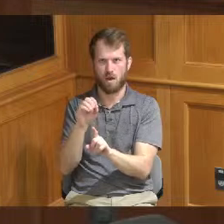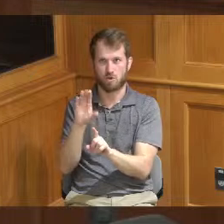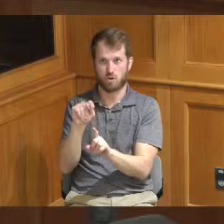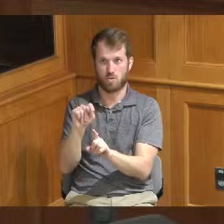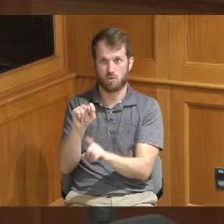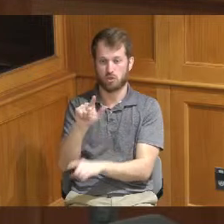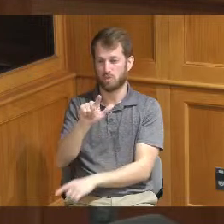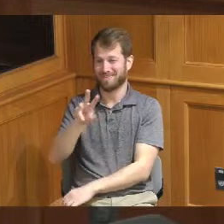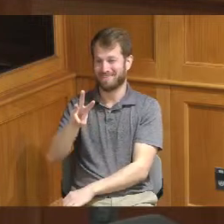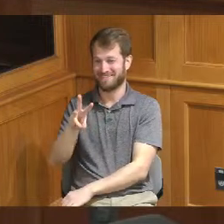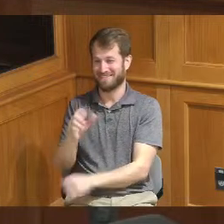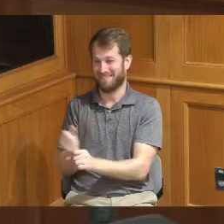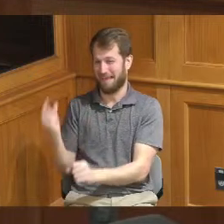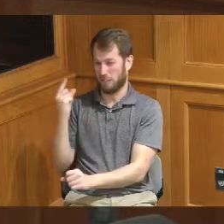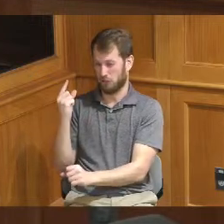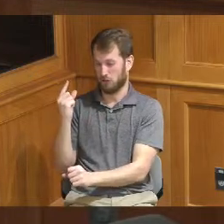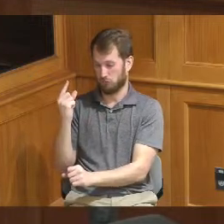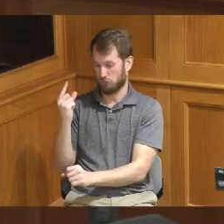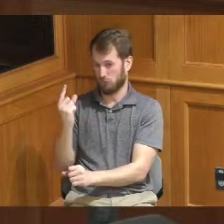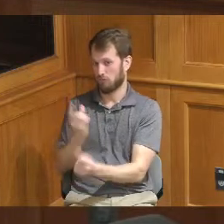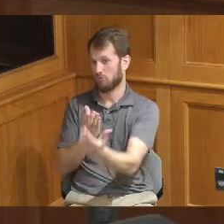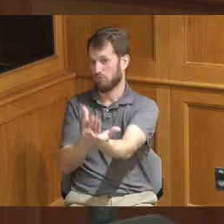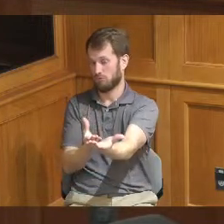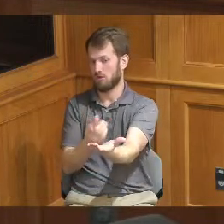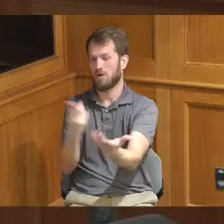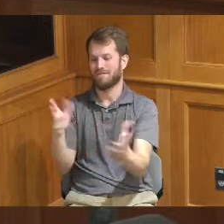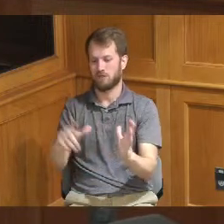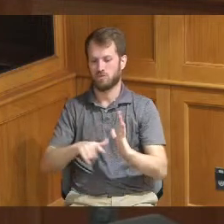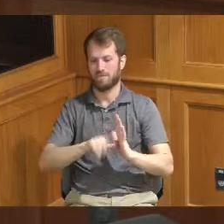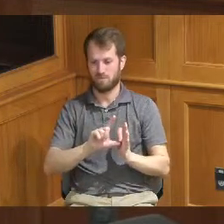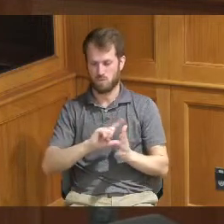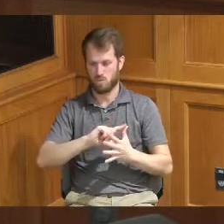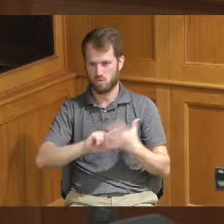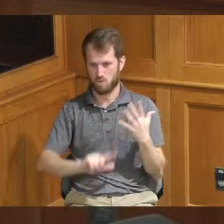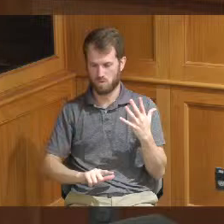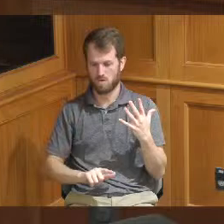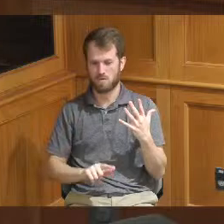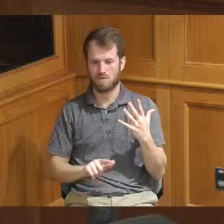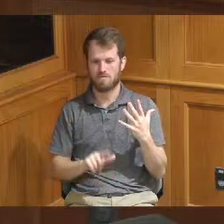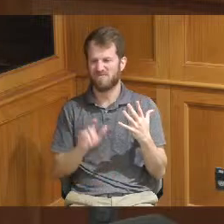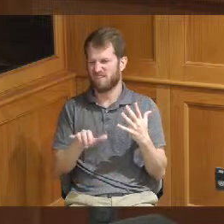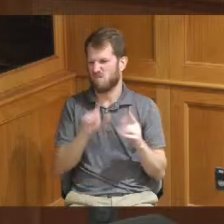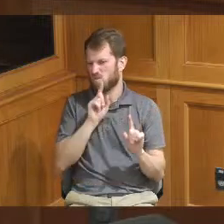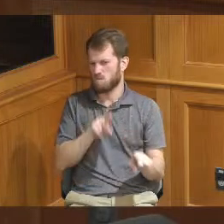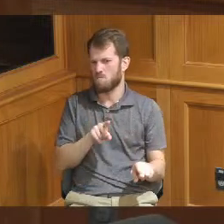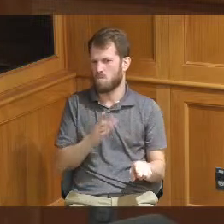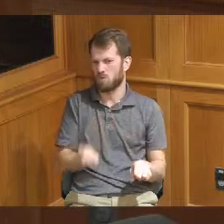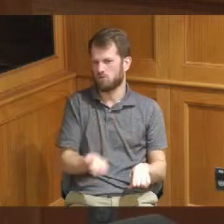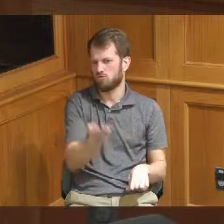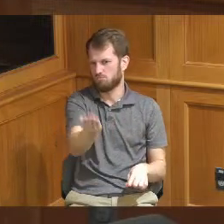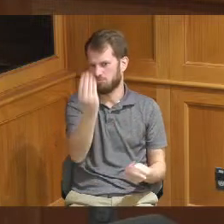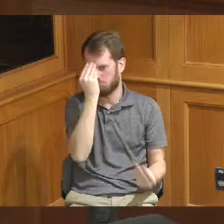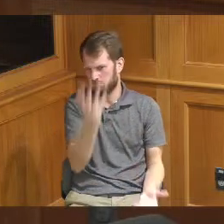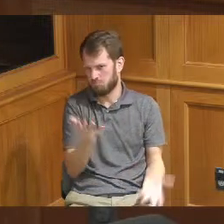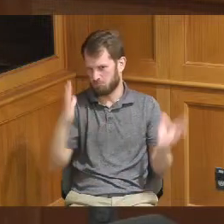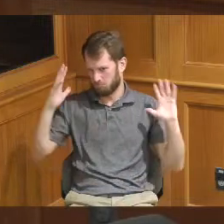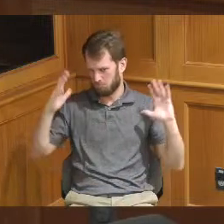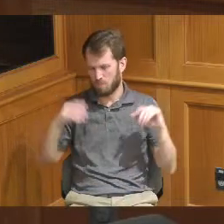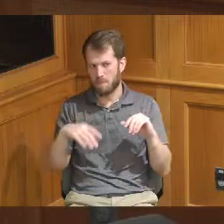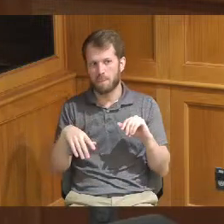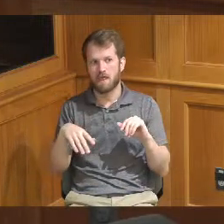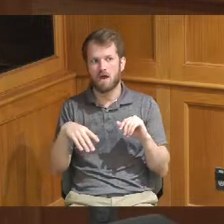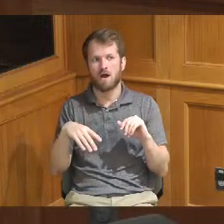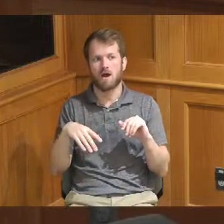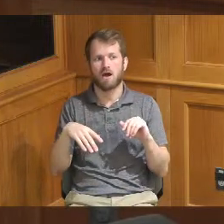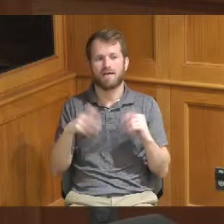26th of last year. We have reviewed it. This is basically a report for your information. We